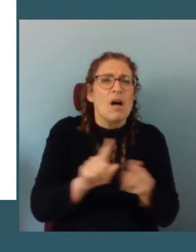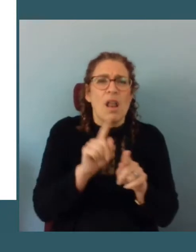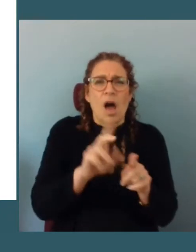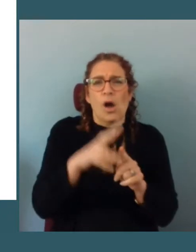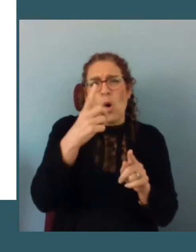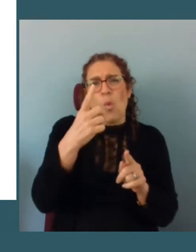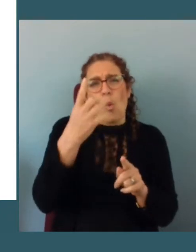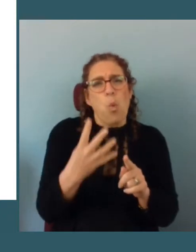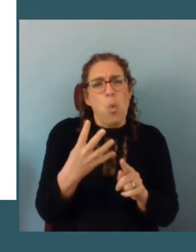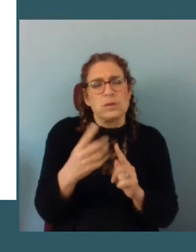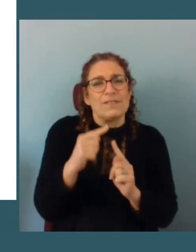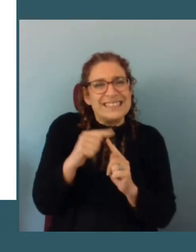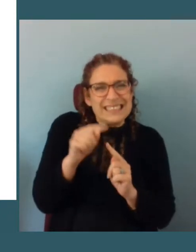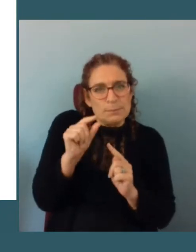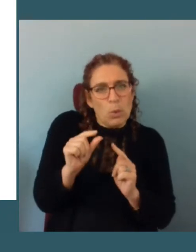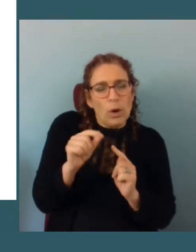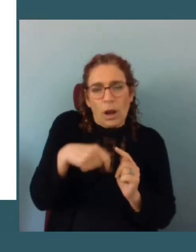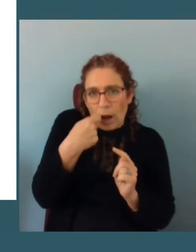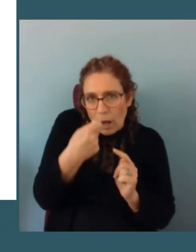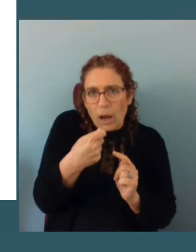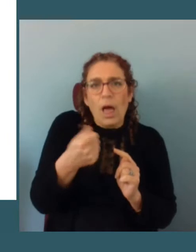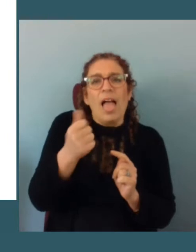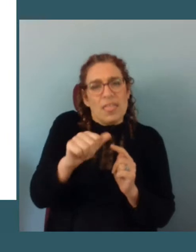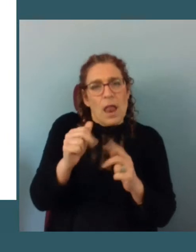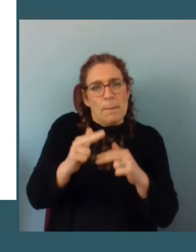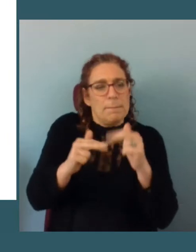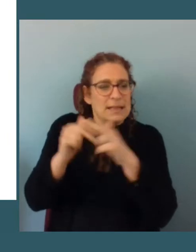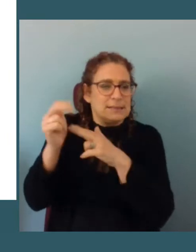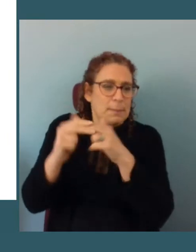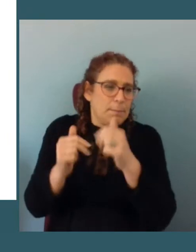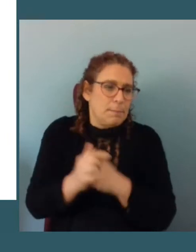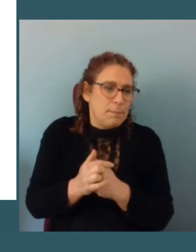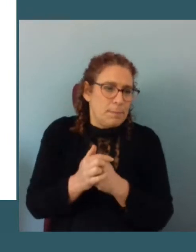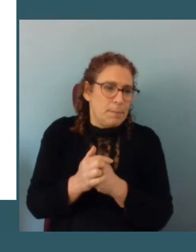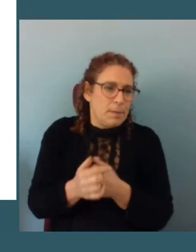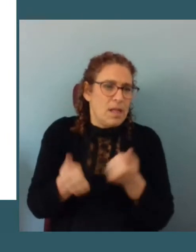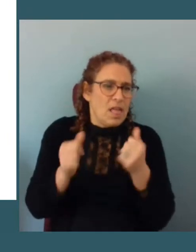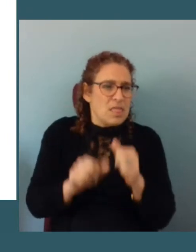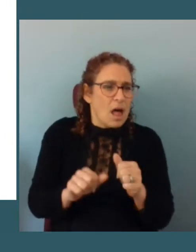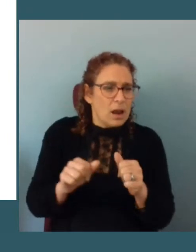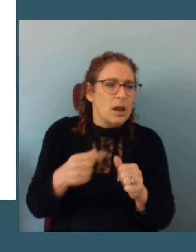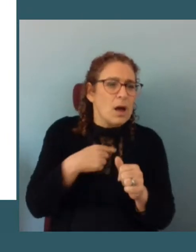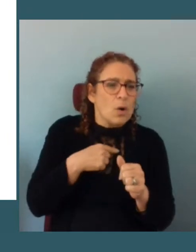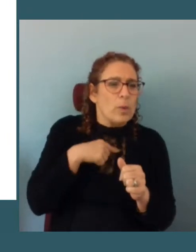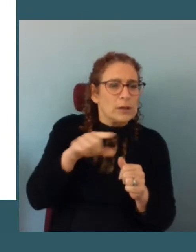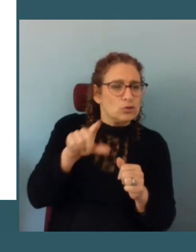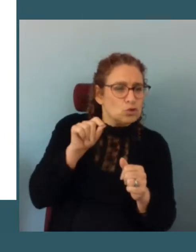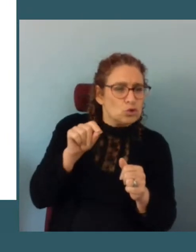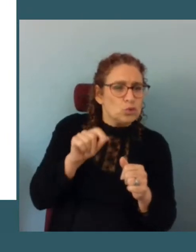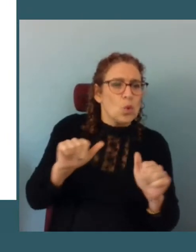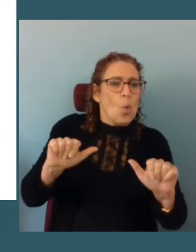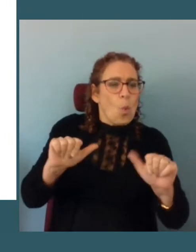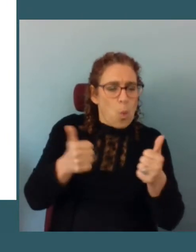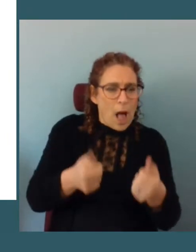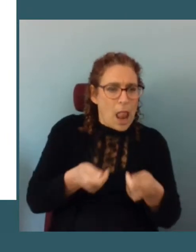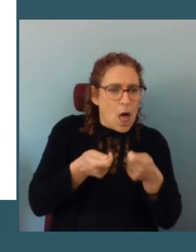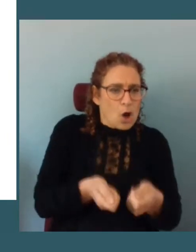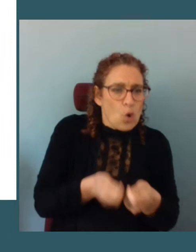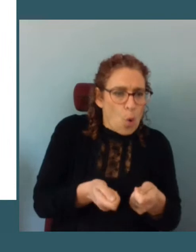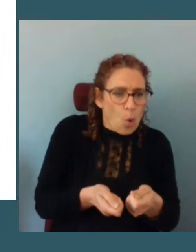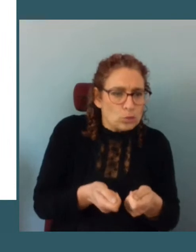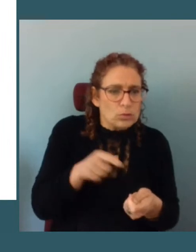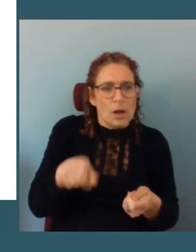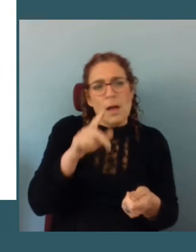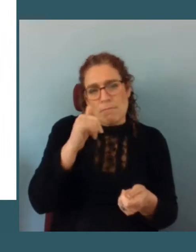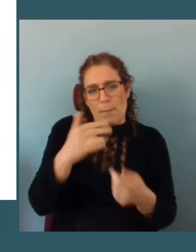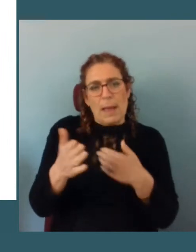then build up. We then choose those well-cooked options where possible that have been cooked or baked and more likely to be tolerated.